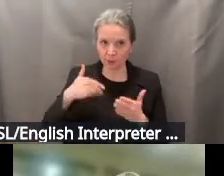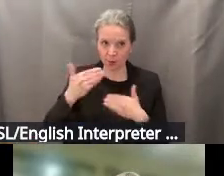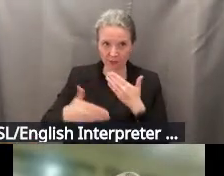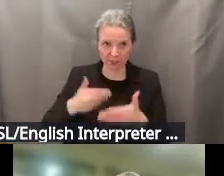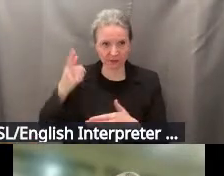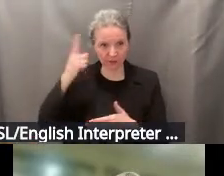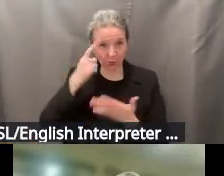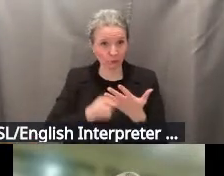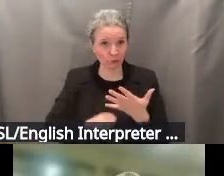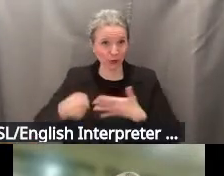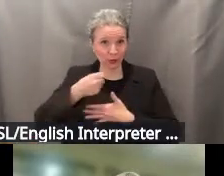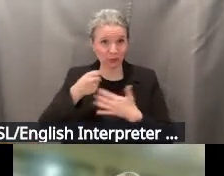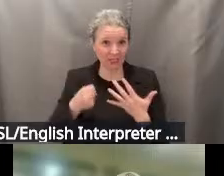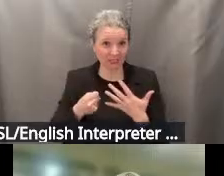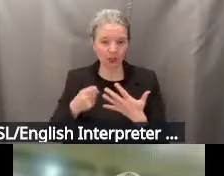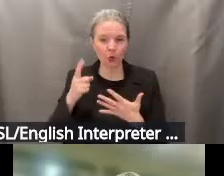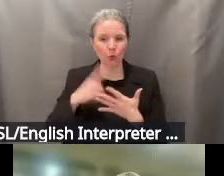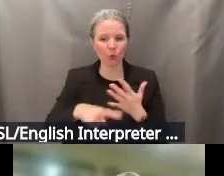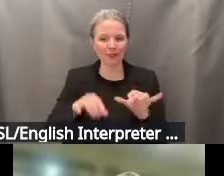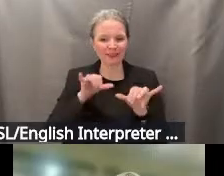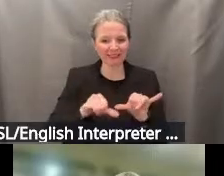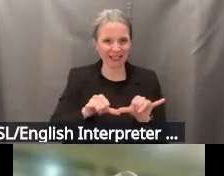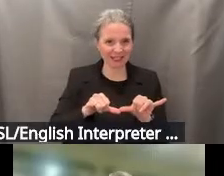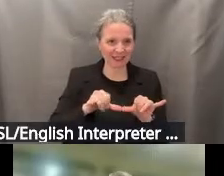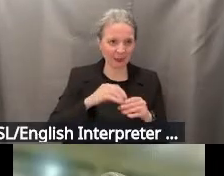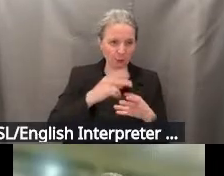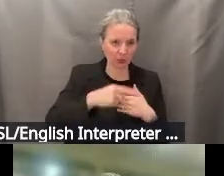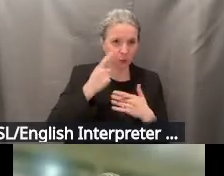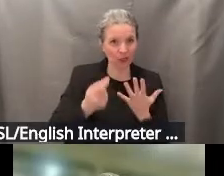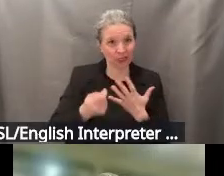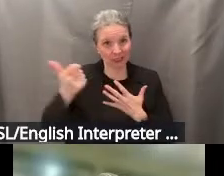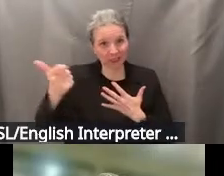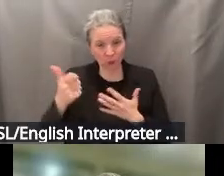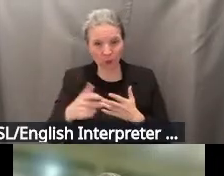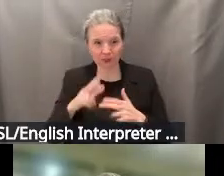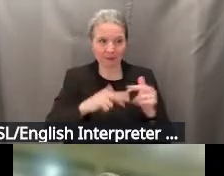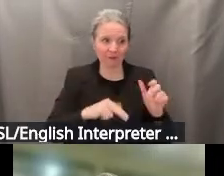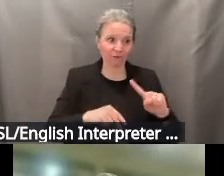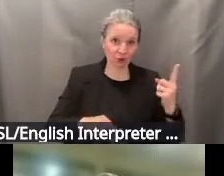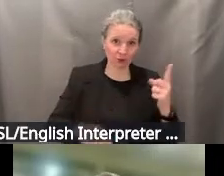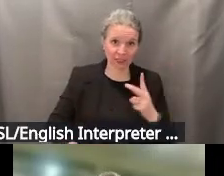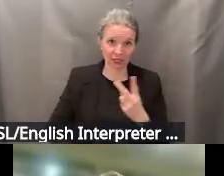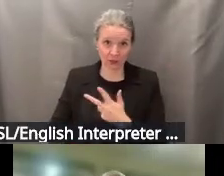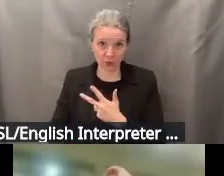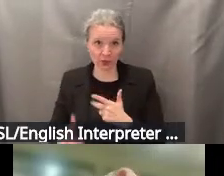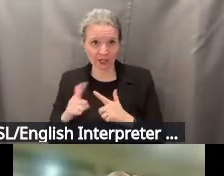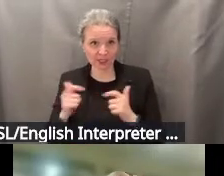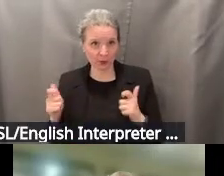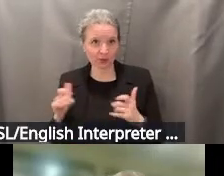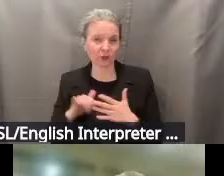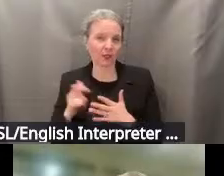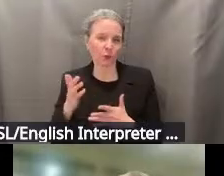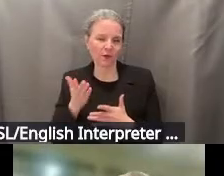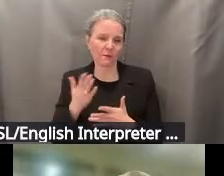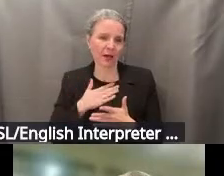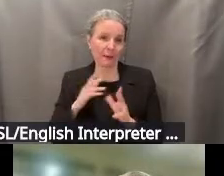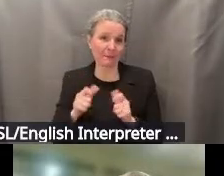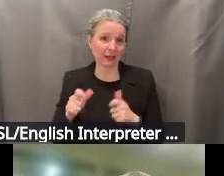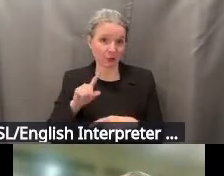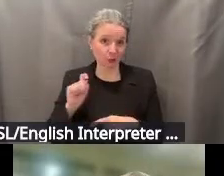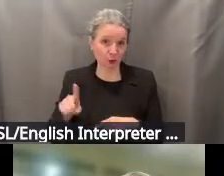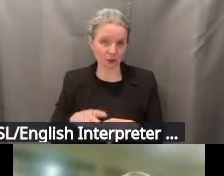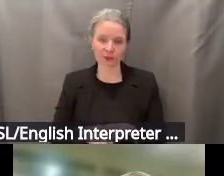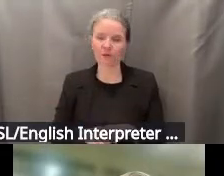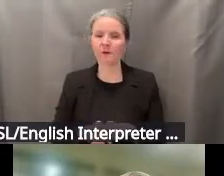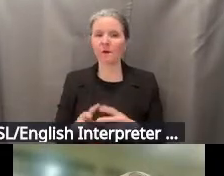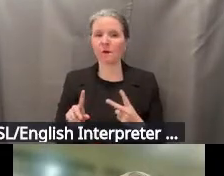for prioritizing what stays in the project, what stays out, what gets built first, second, third, et cetera. So that would be one of my kind of big questions.